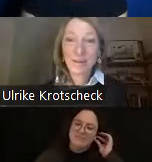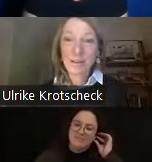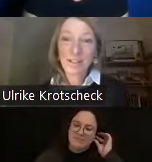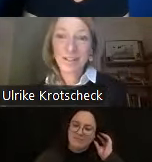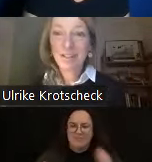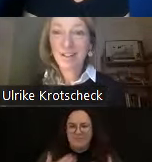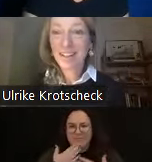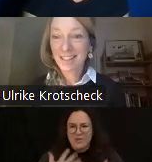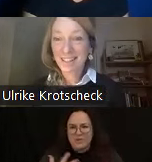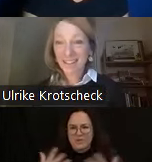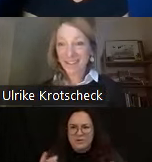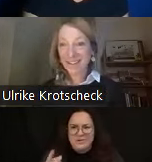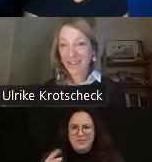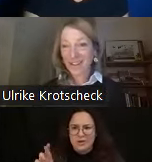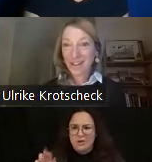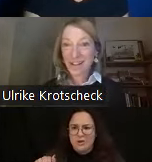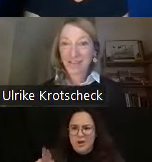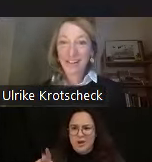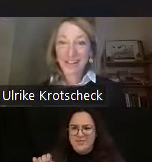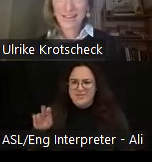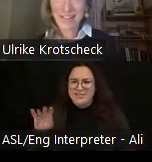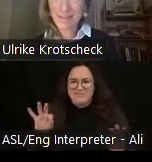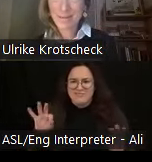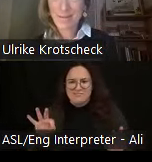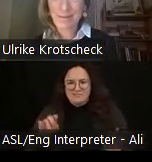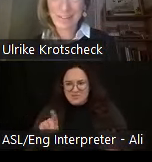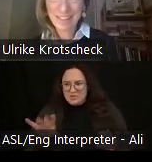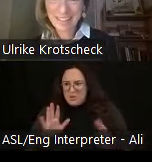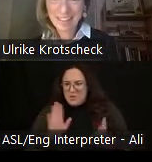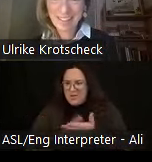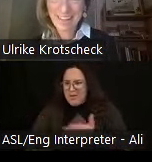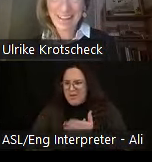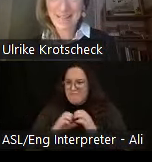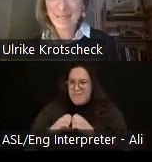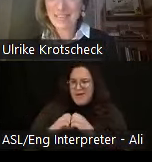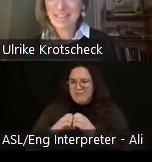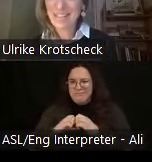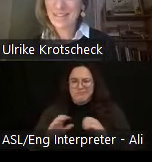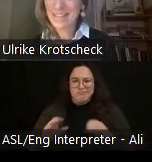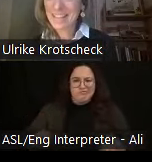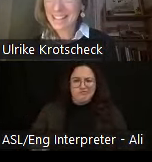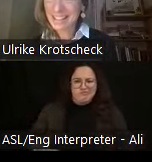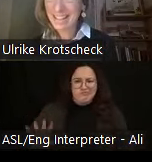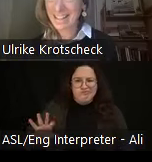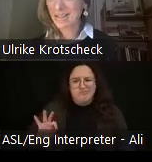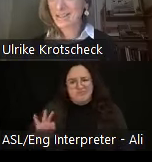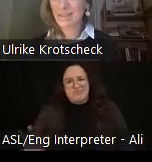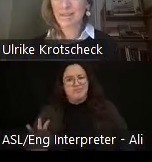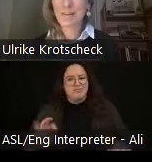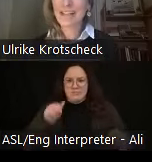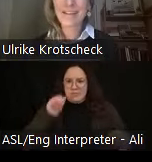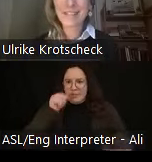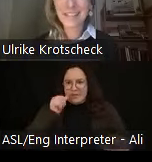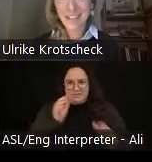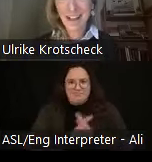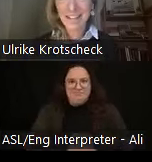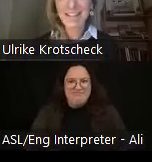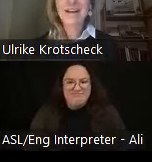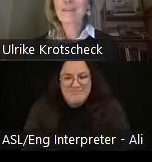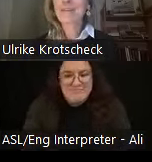Thank you so much, Dr. Austin. Look at all the love coming through. This is fantastic. And there's been a